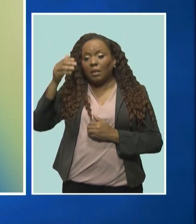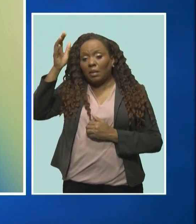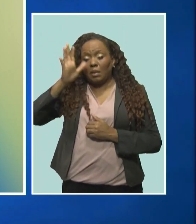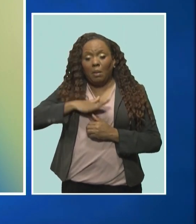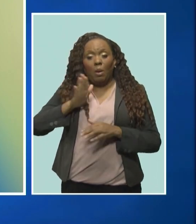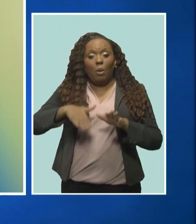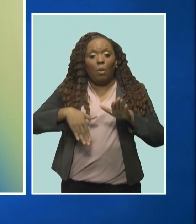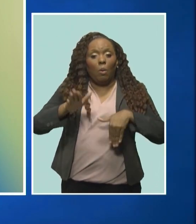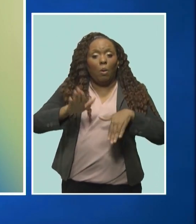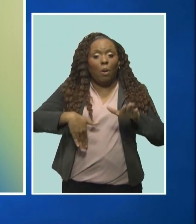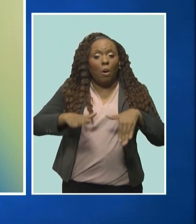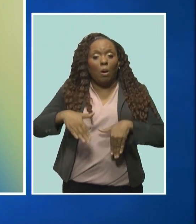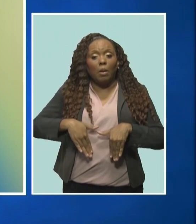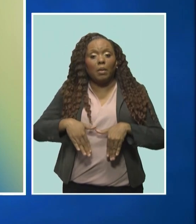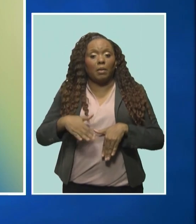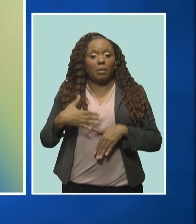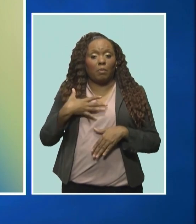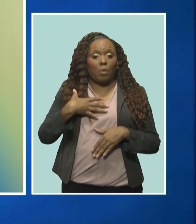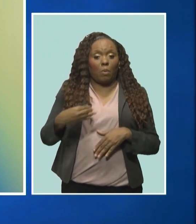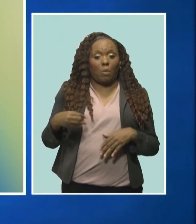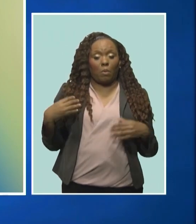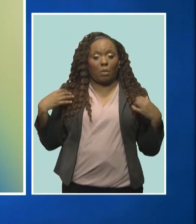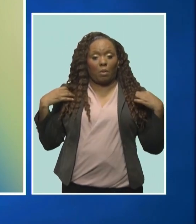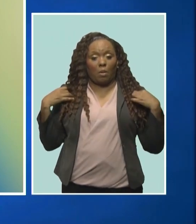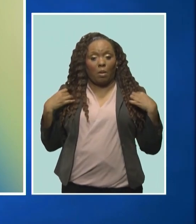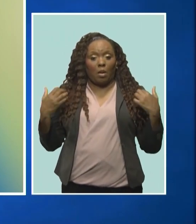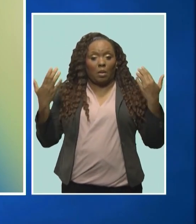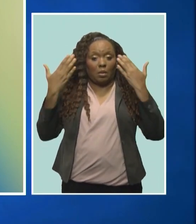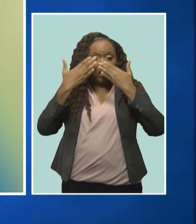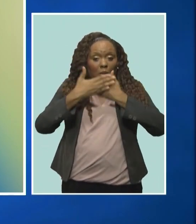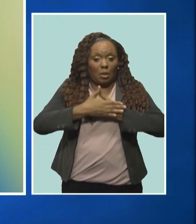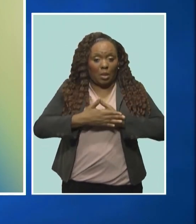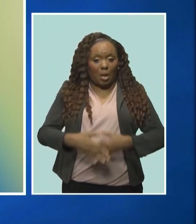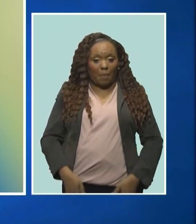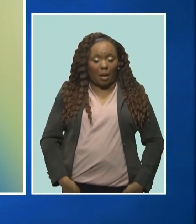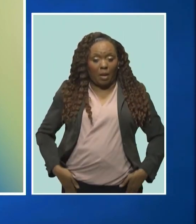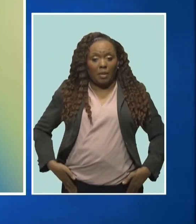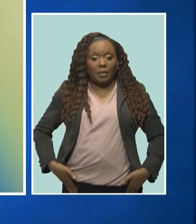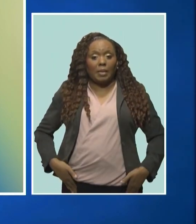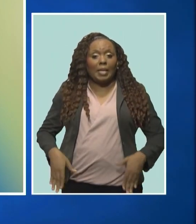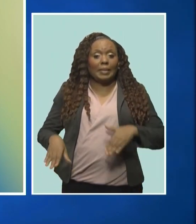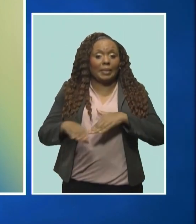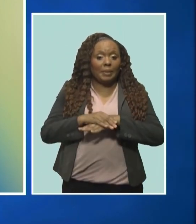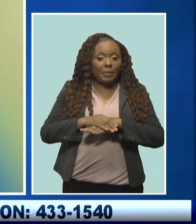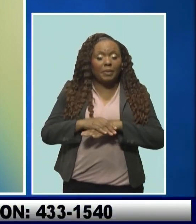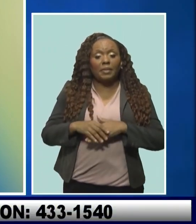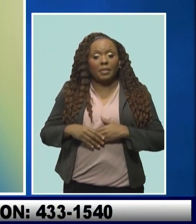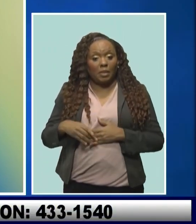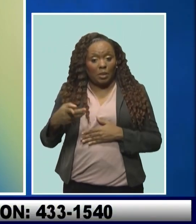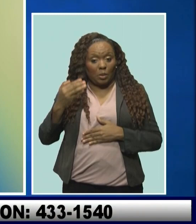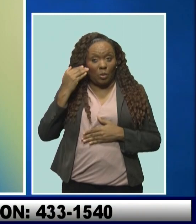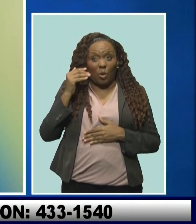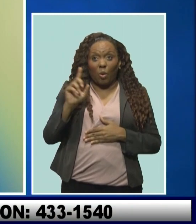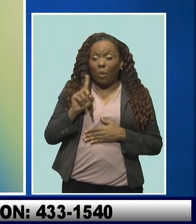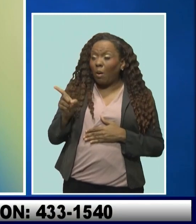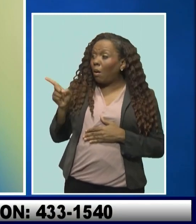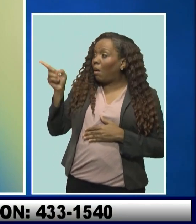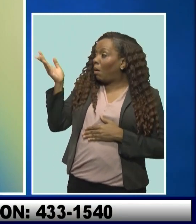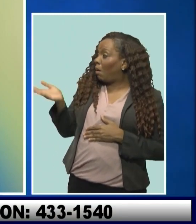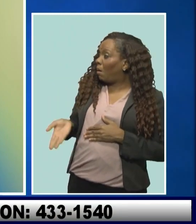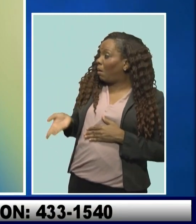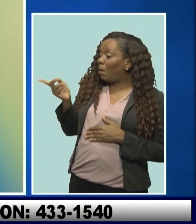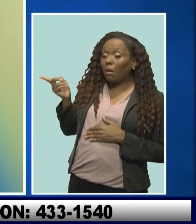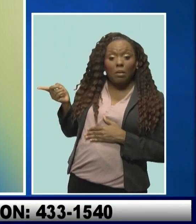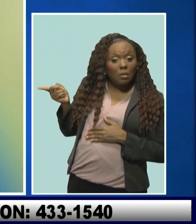St. Joseph wearing a white polo shirt, a dark 3/4 pants and slippers. Anyone knowing the whereabouts of Anthony DeCourcy